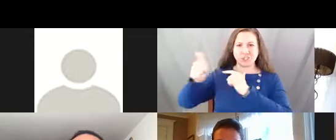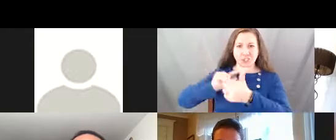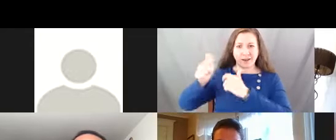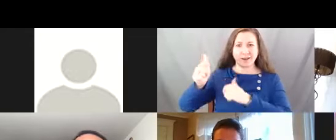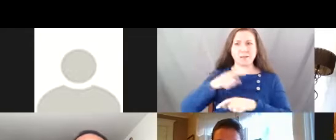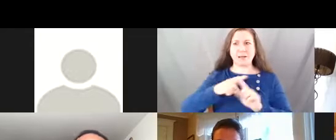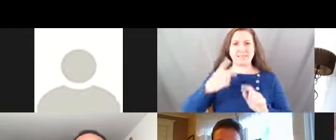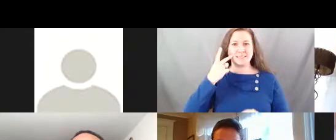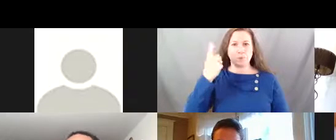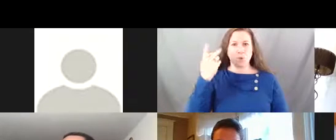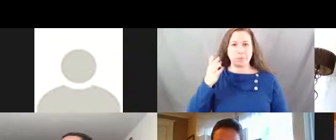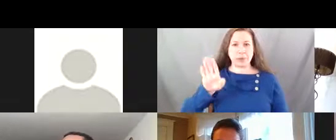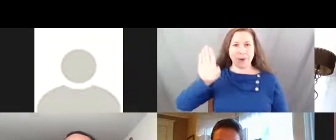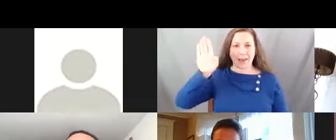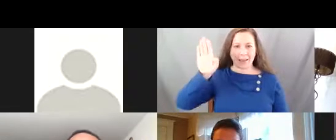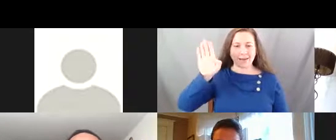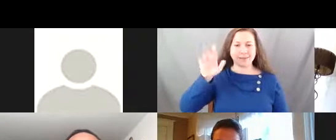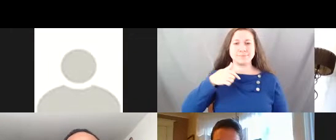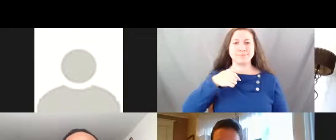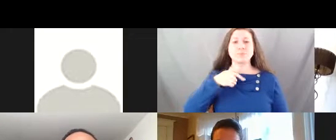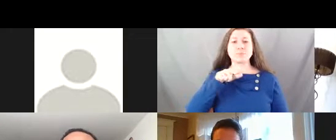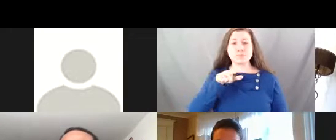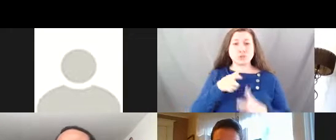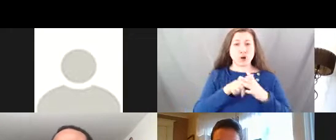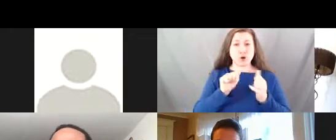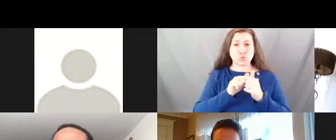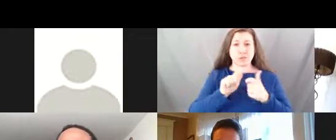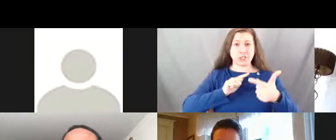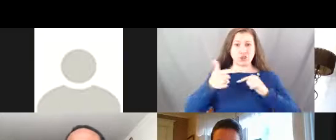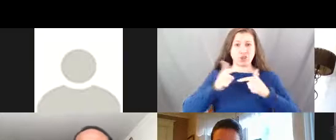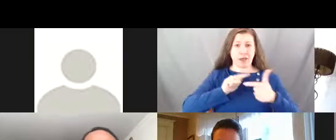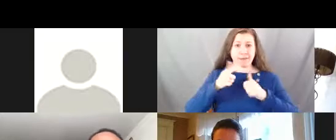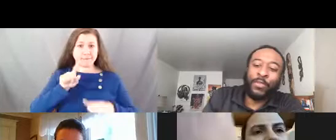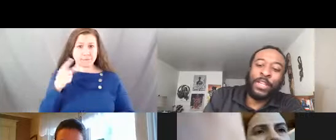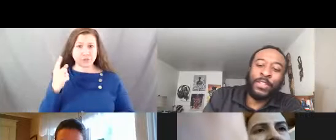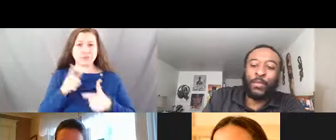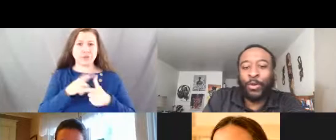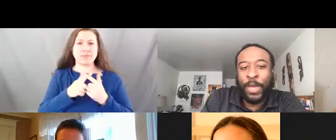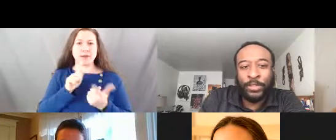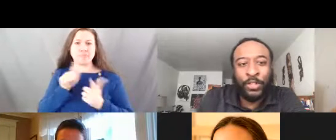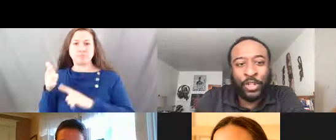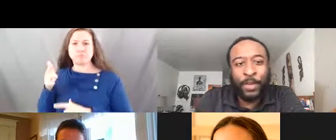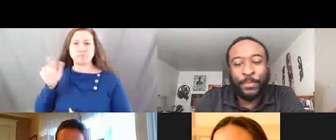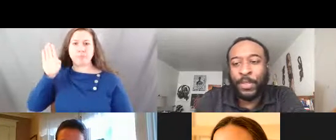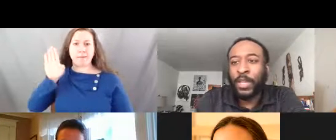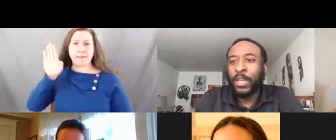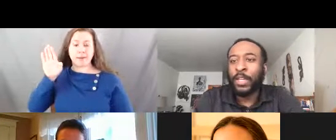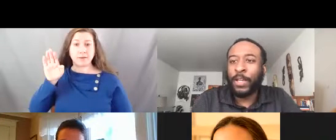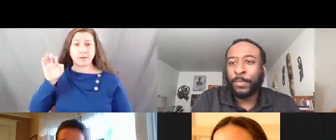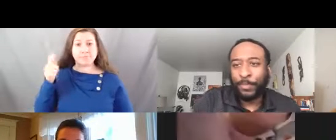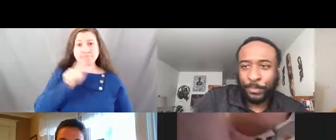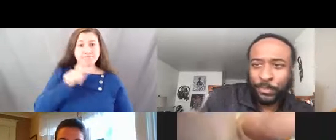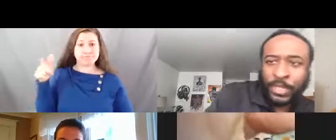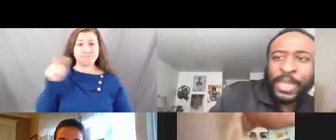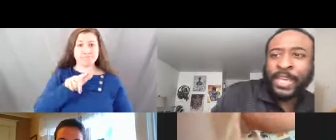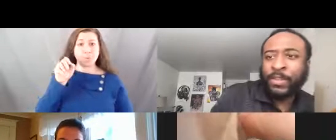well. So let me start with one of the questions in the chat, and then I'll come to the person with the hand raised, and then we'll go back to the chat.